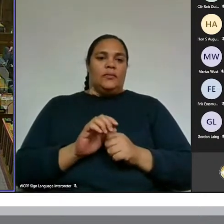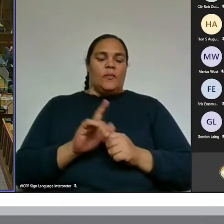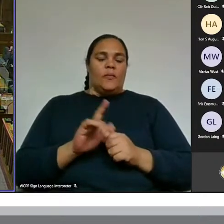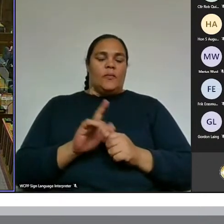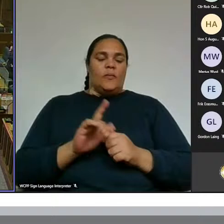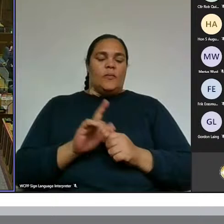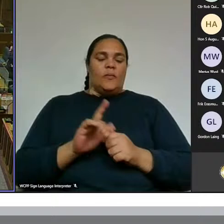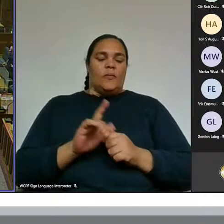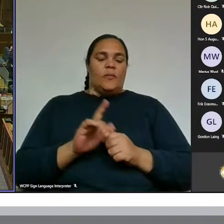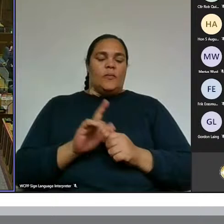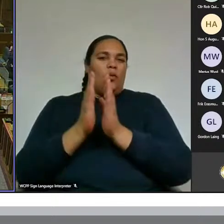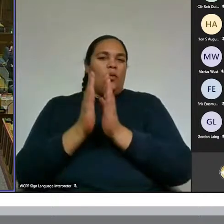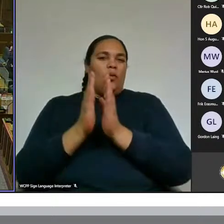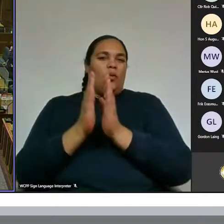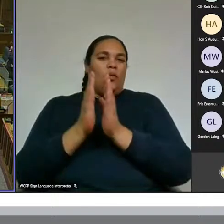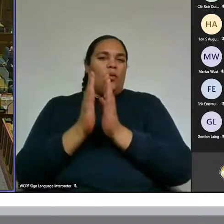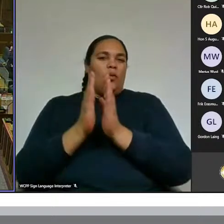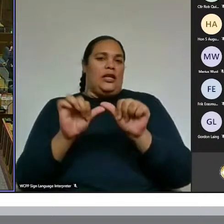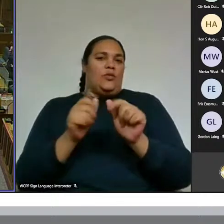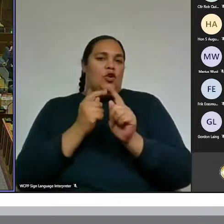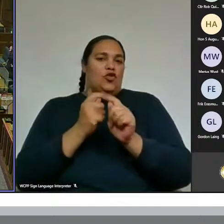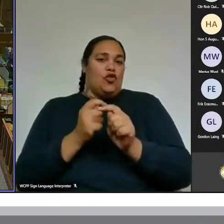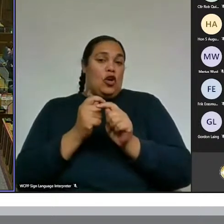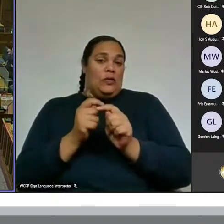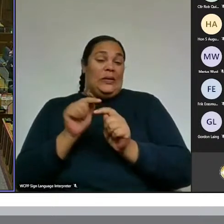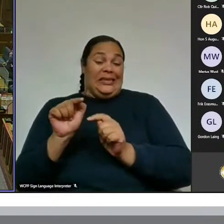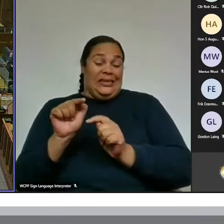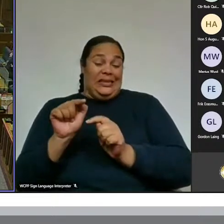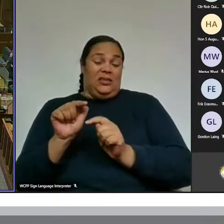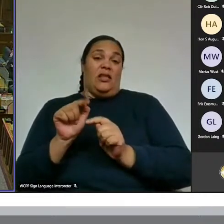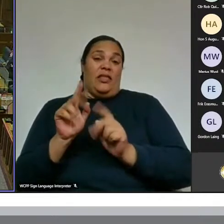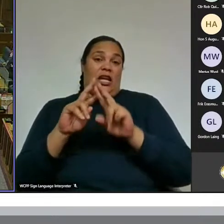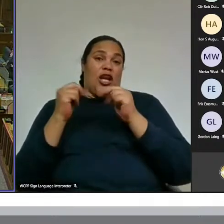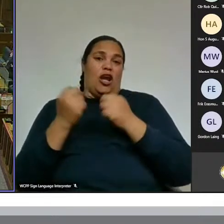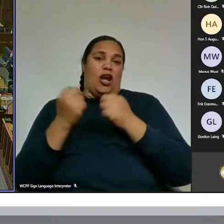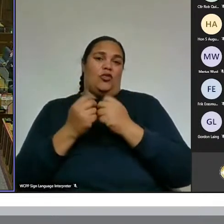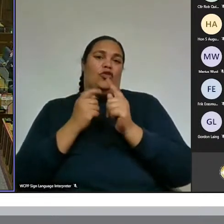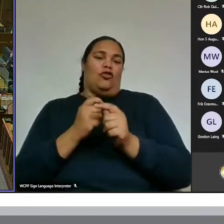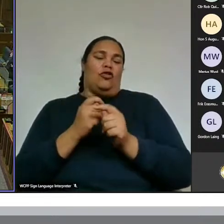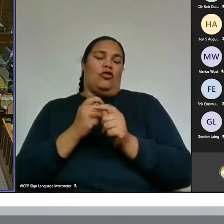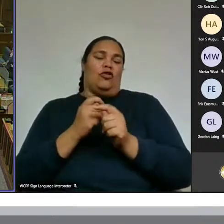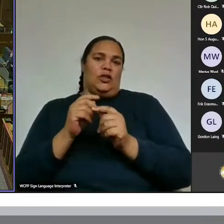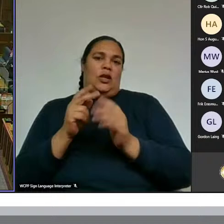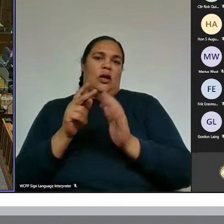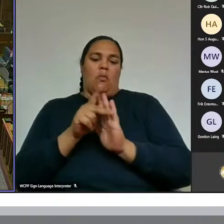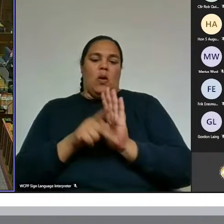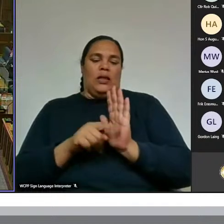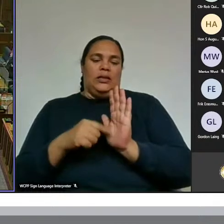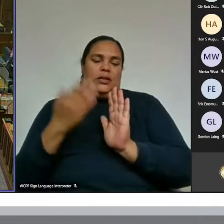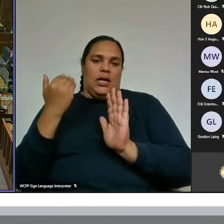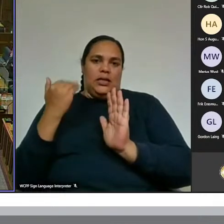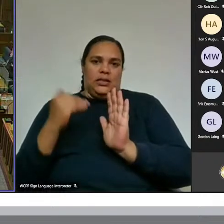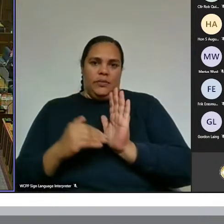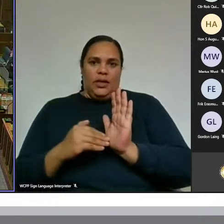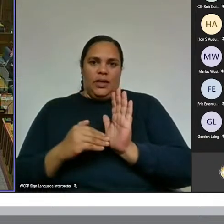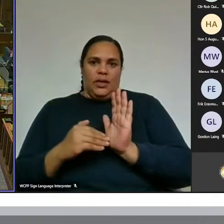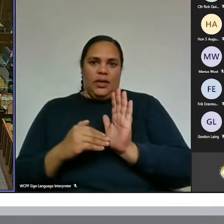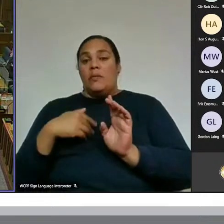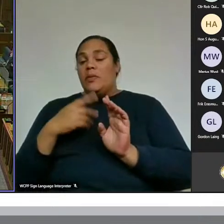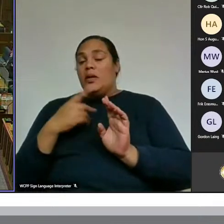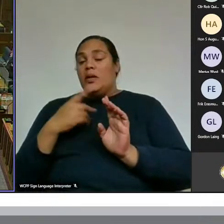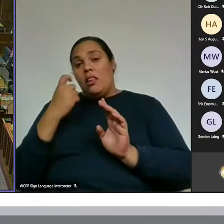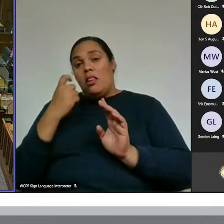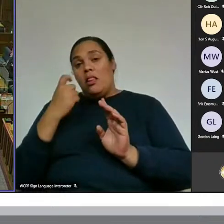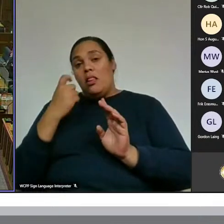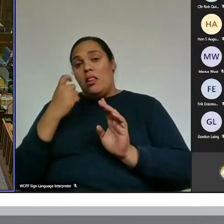this whole sustainable transport is actually a national transport policy aspect, and I don't believe it